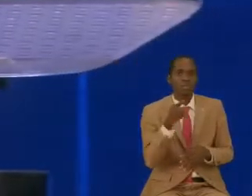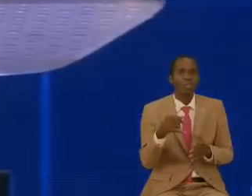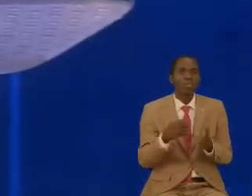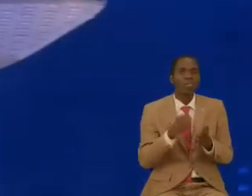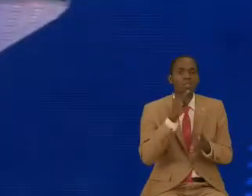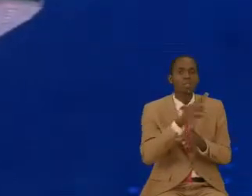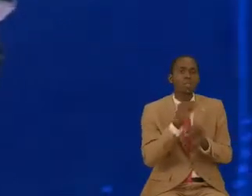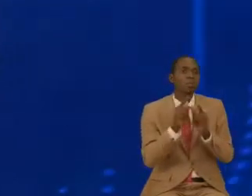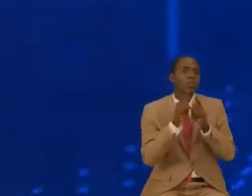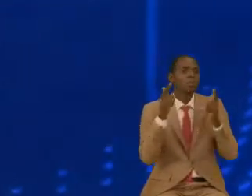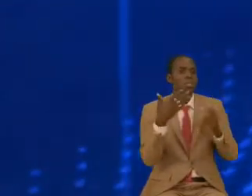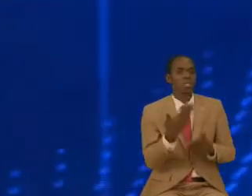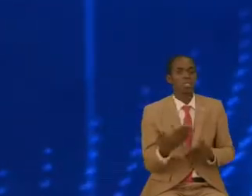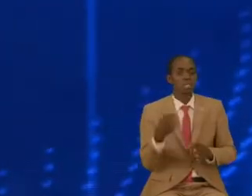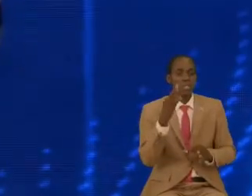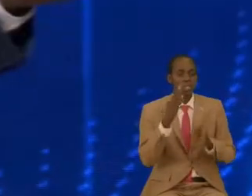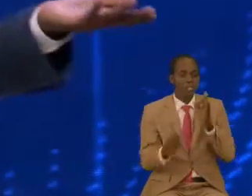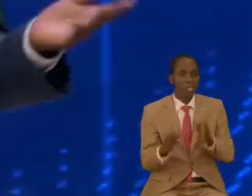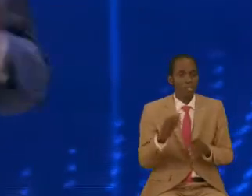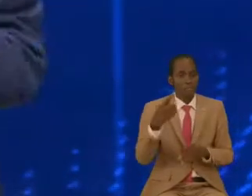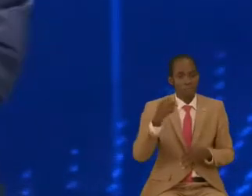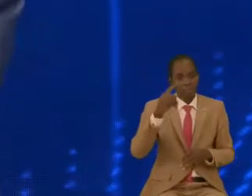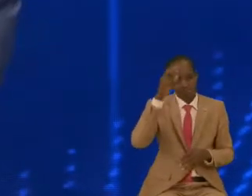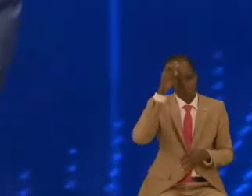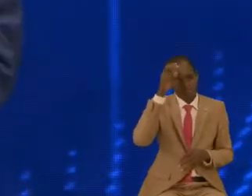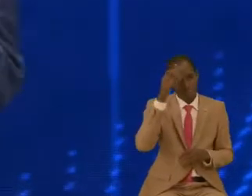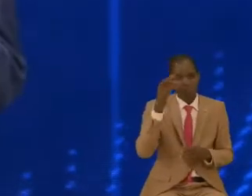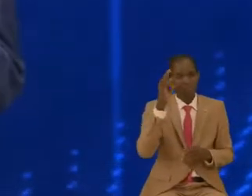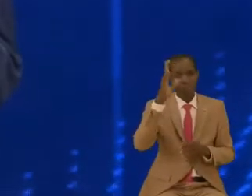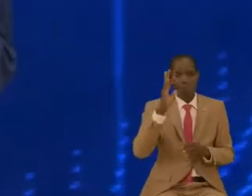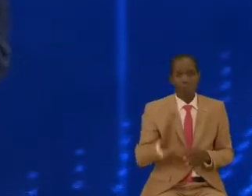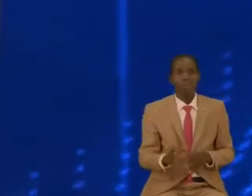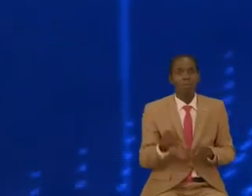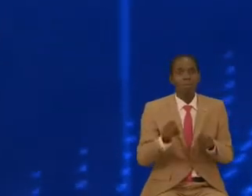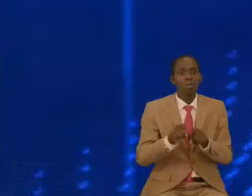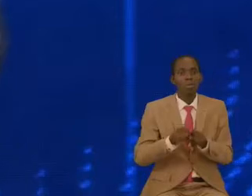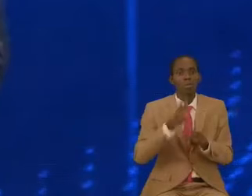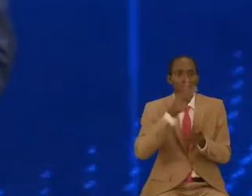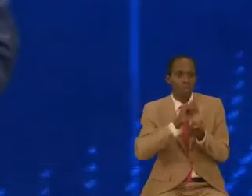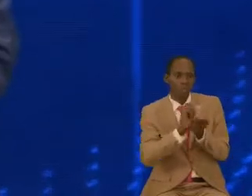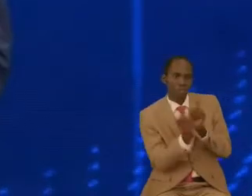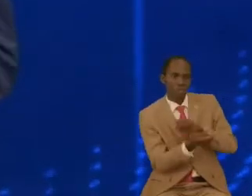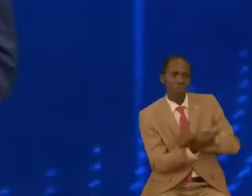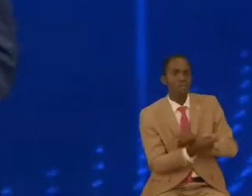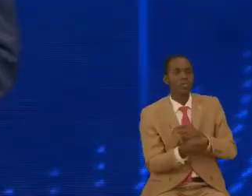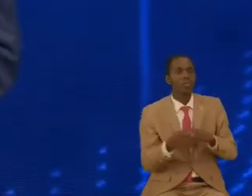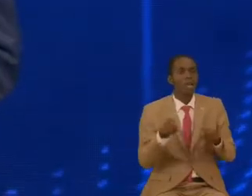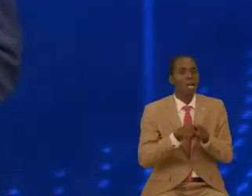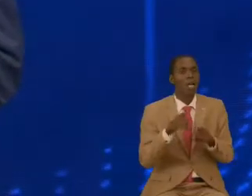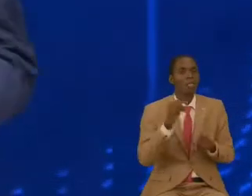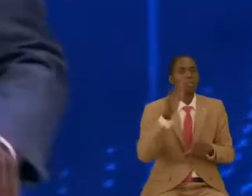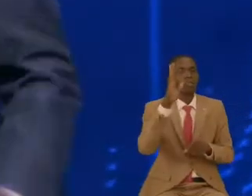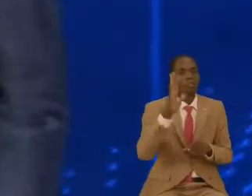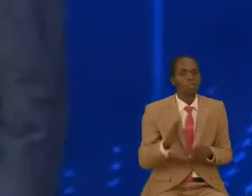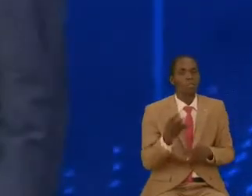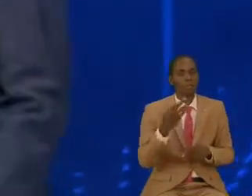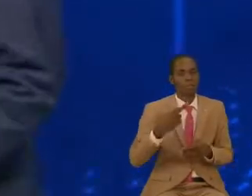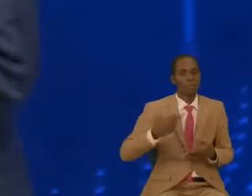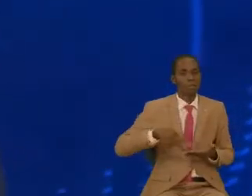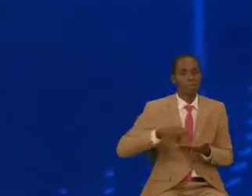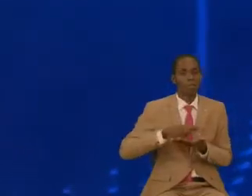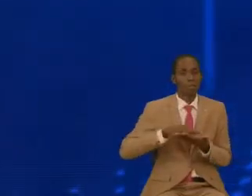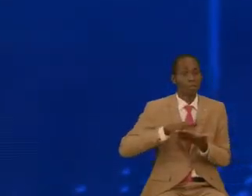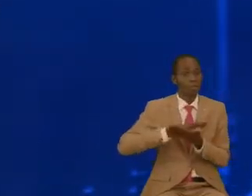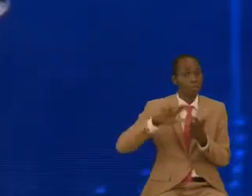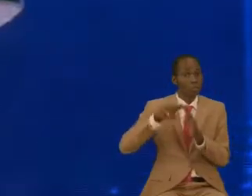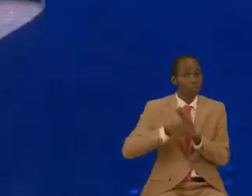it is no great thing if the ministers of Satan also be transformed as the ministers of righteousness. But look